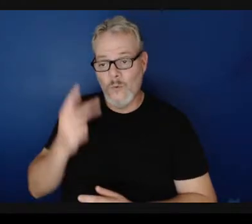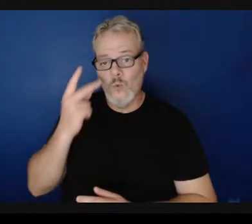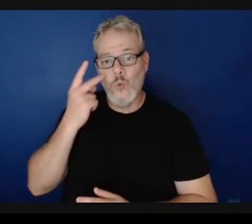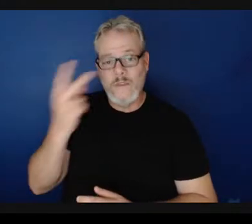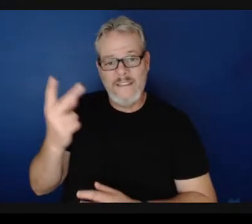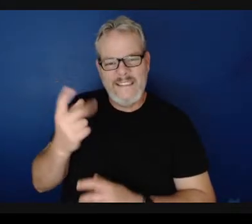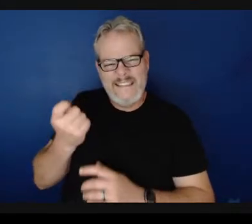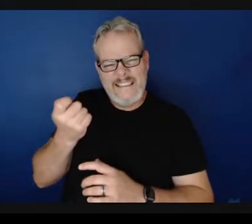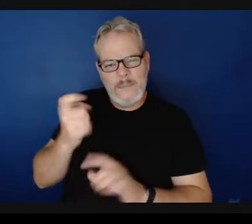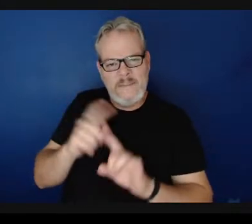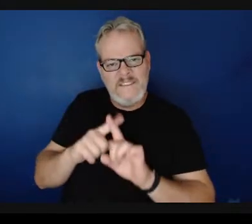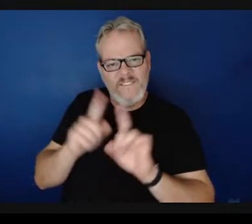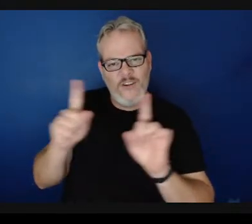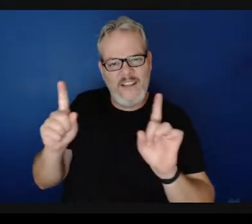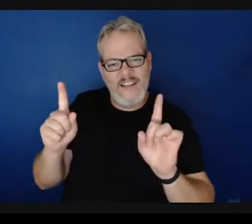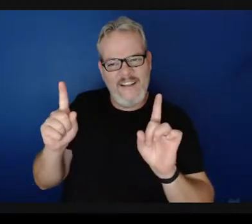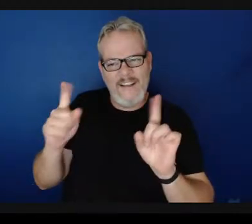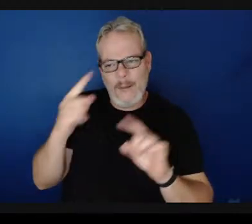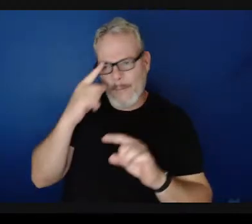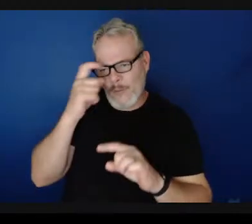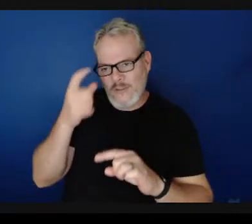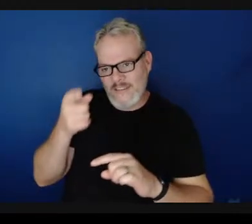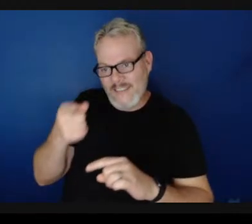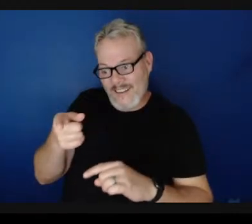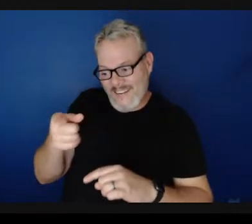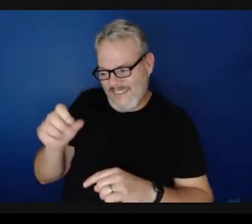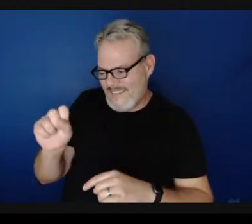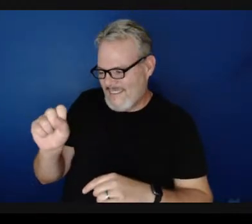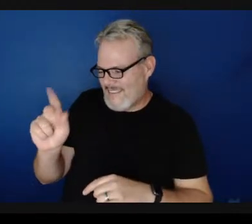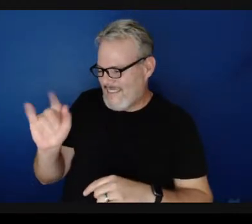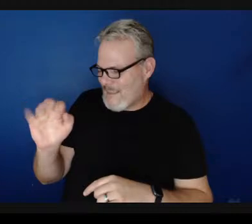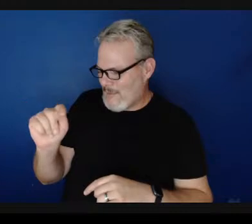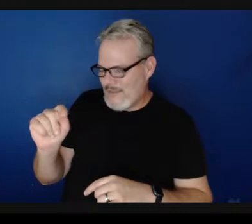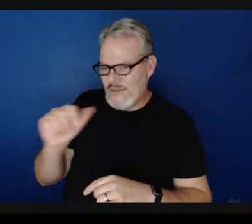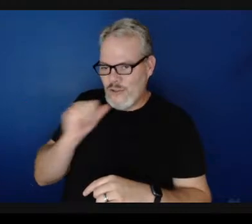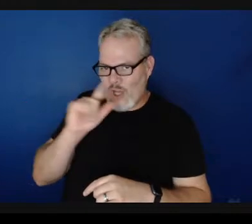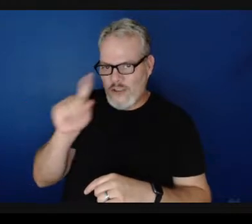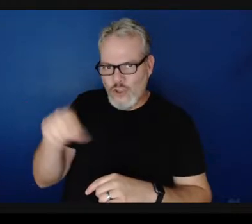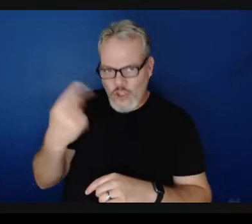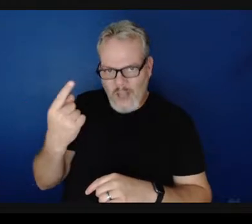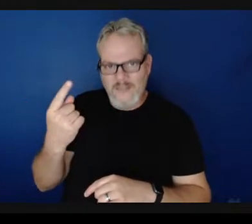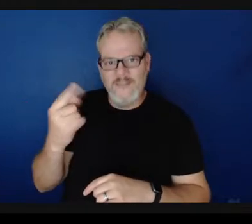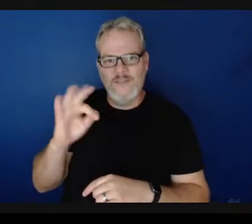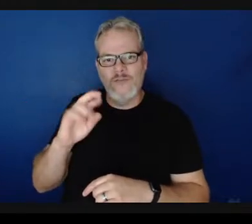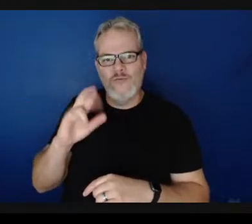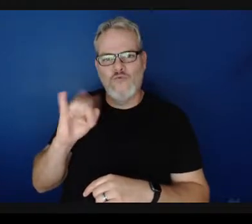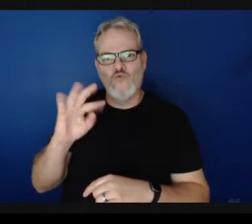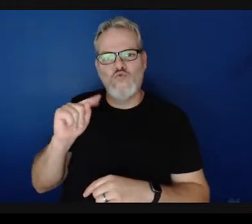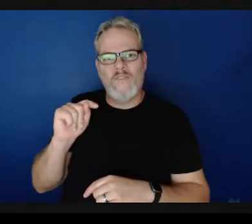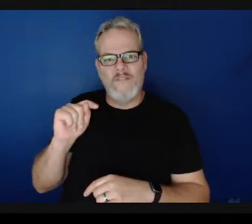earlier, right? It's only the summit rather than being the summit and the rift like we saw earlier this month.